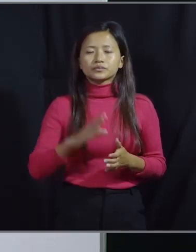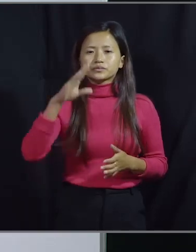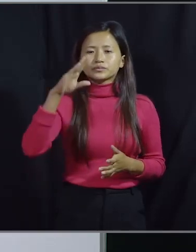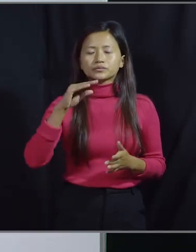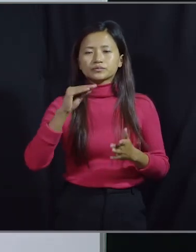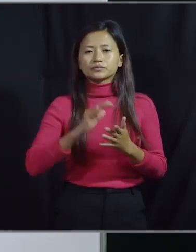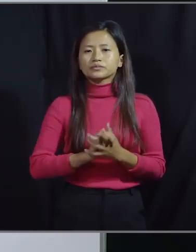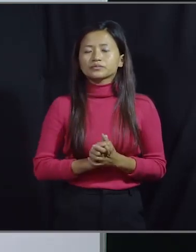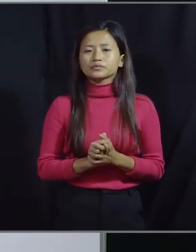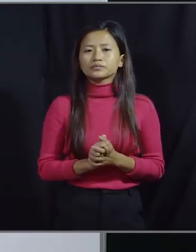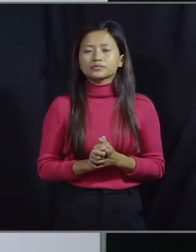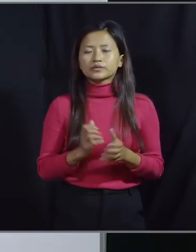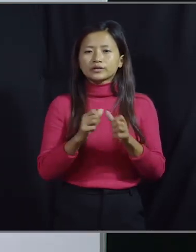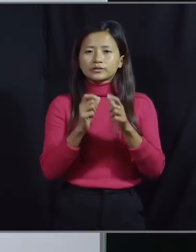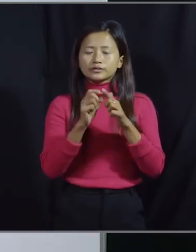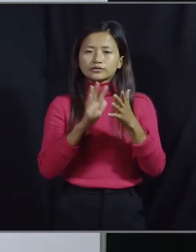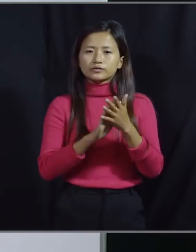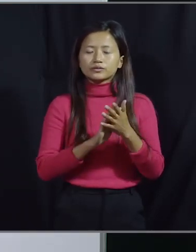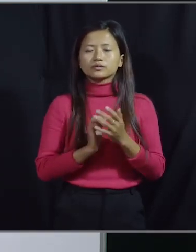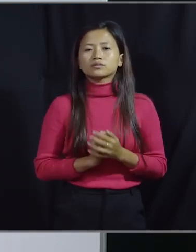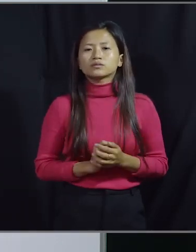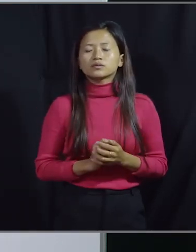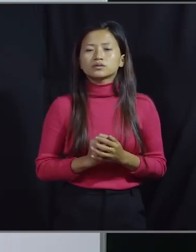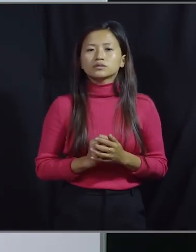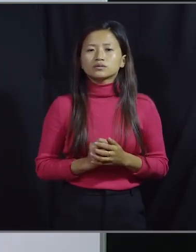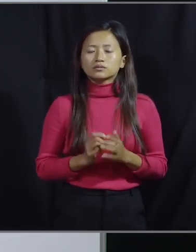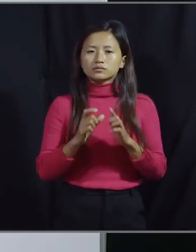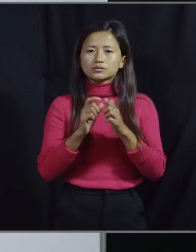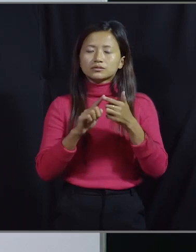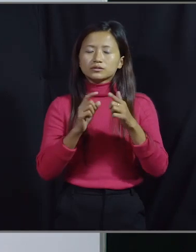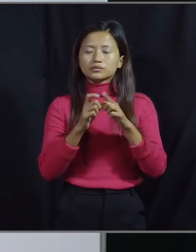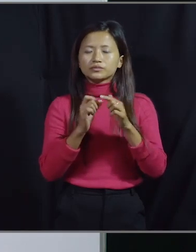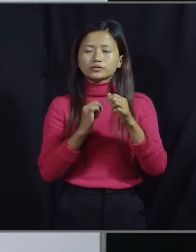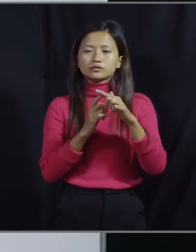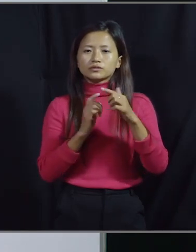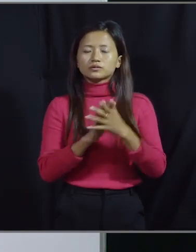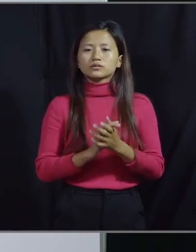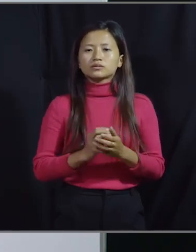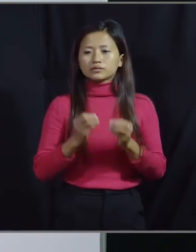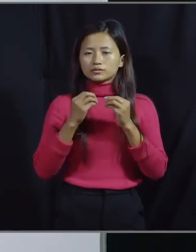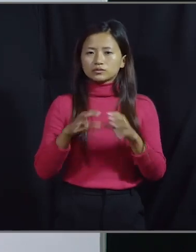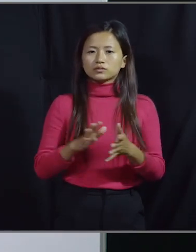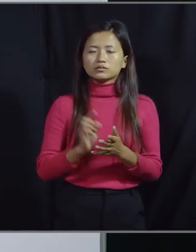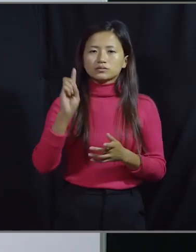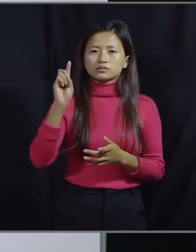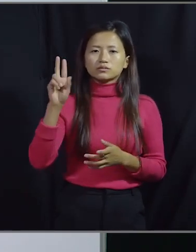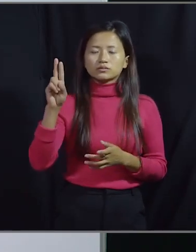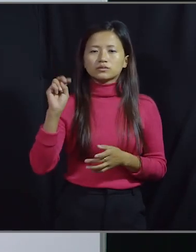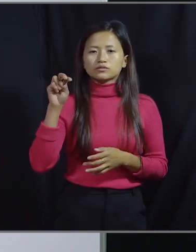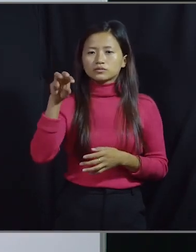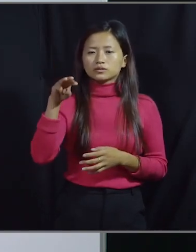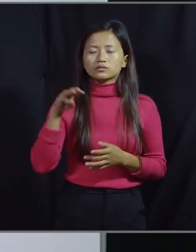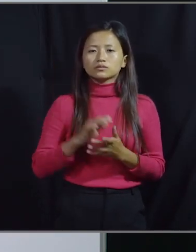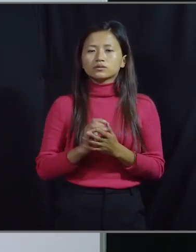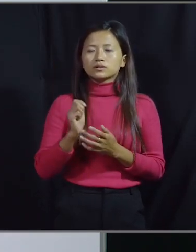Less advertisement suspense account, that is debit, so it has to be deducted. So 12,000. Out of this you